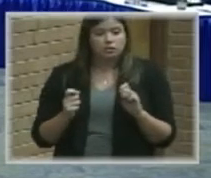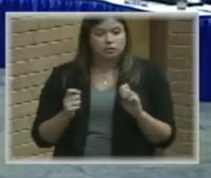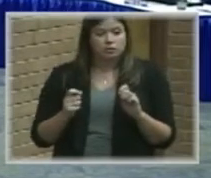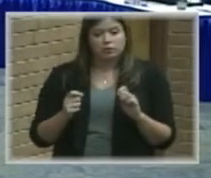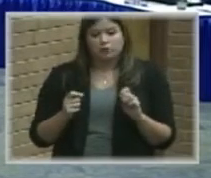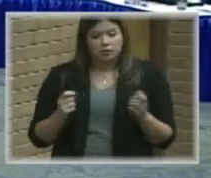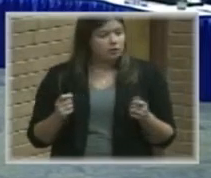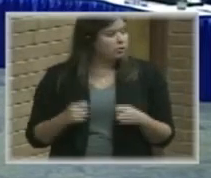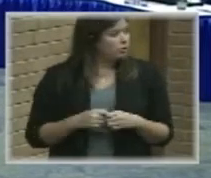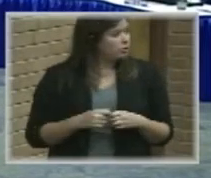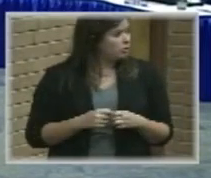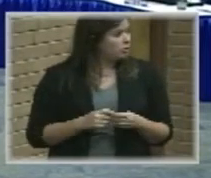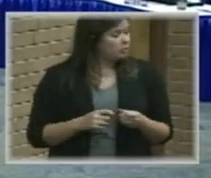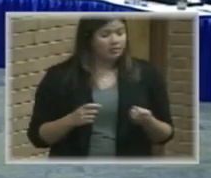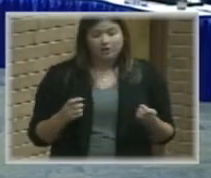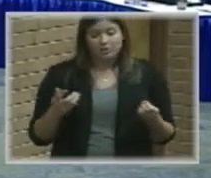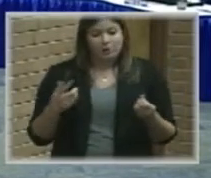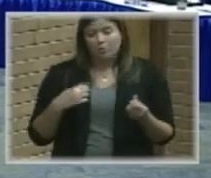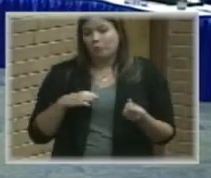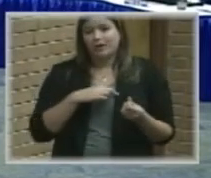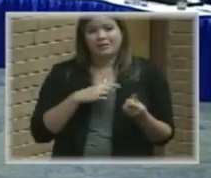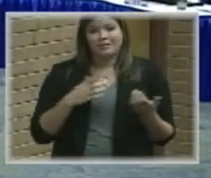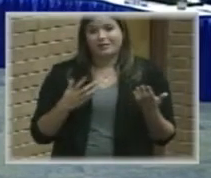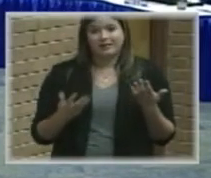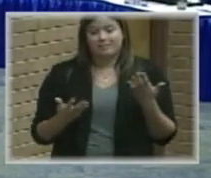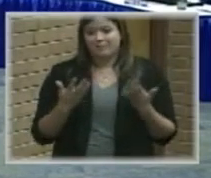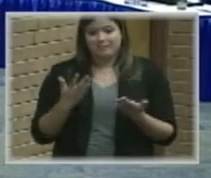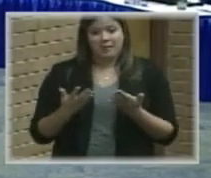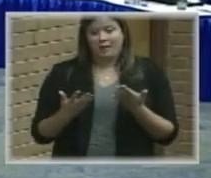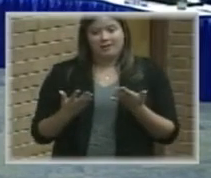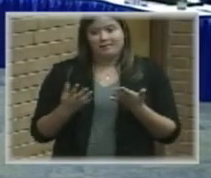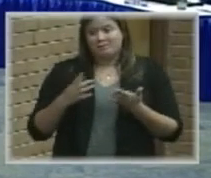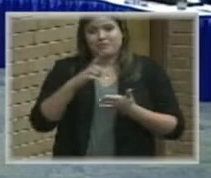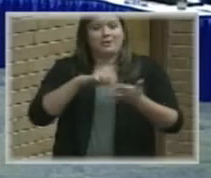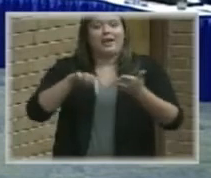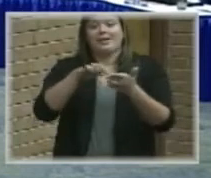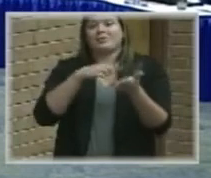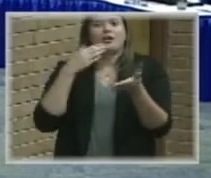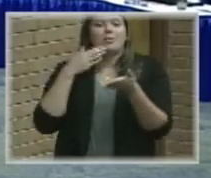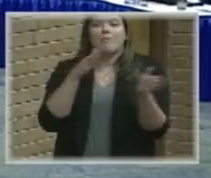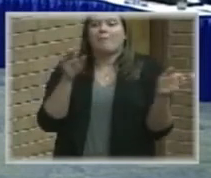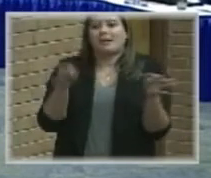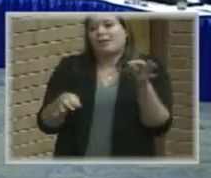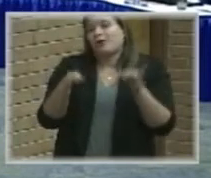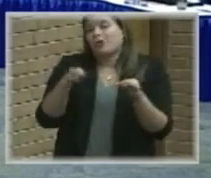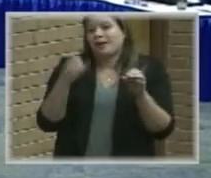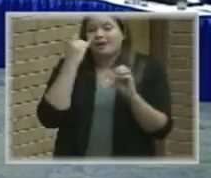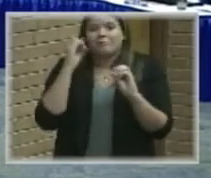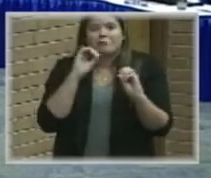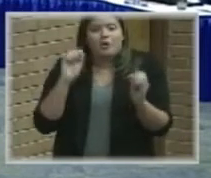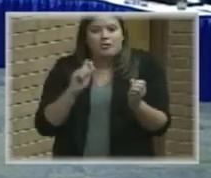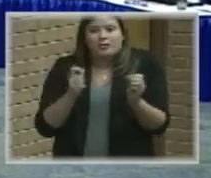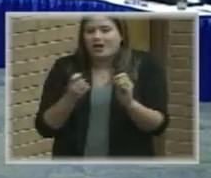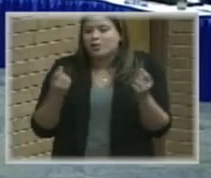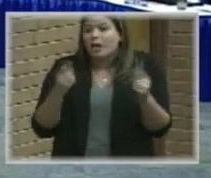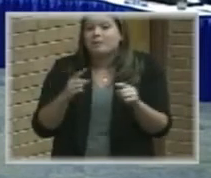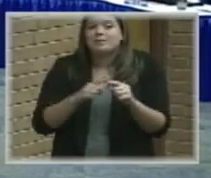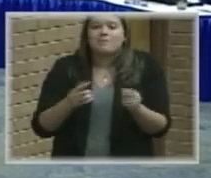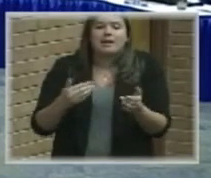in that case, we might simply cancel the public hearing. So, but again, it's